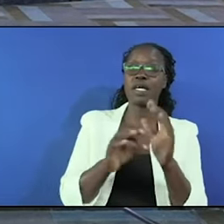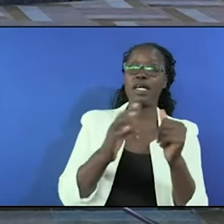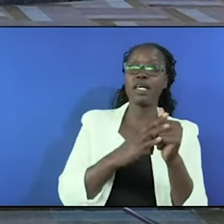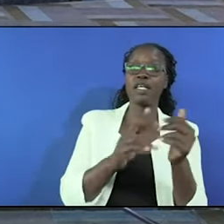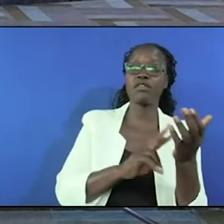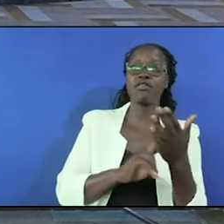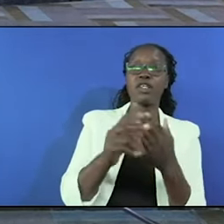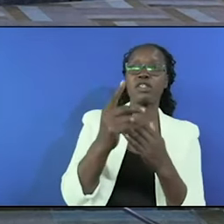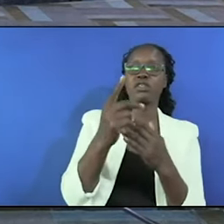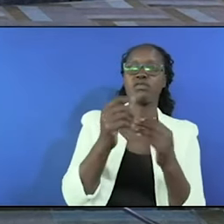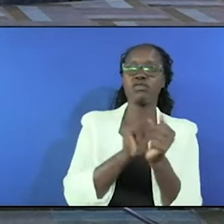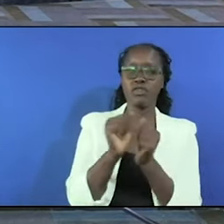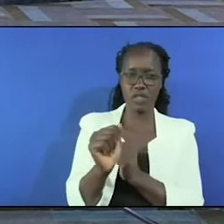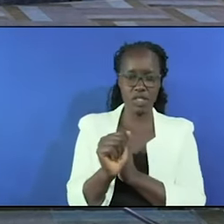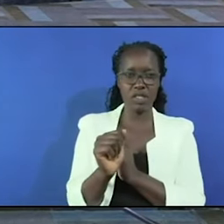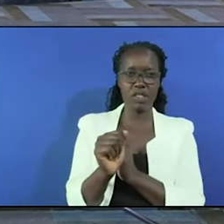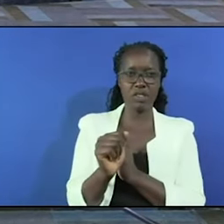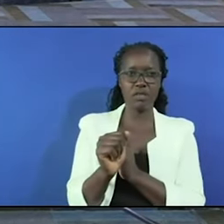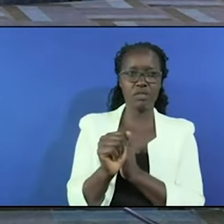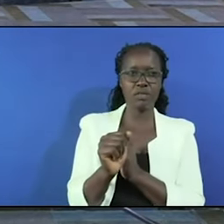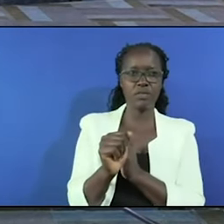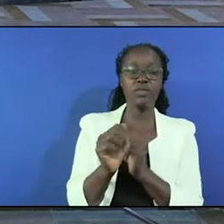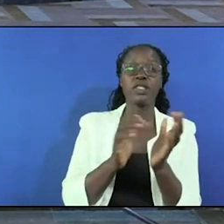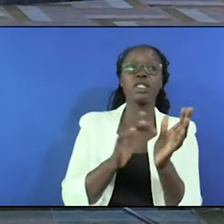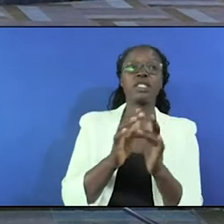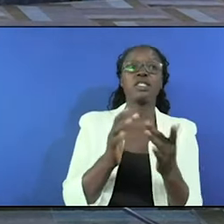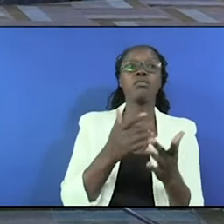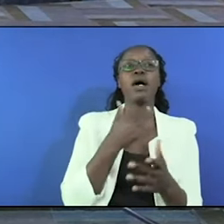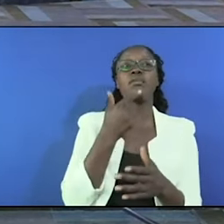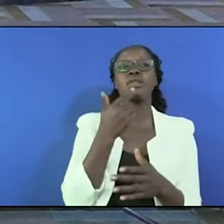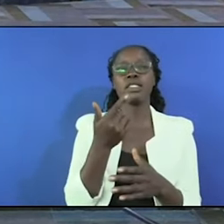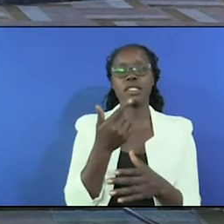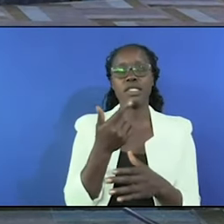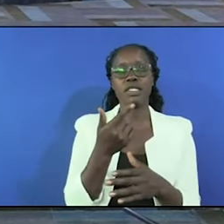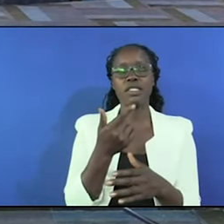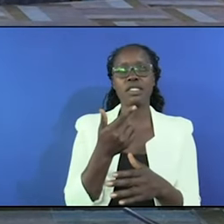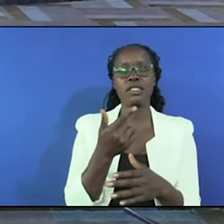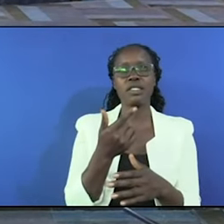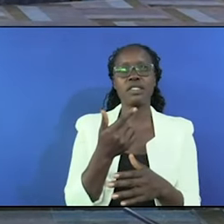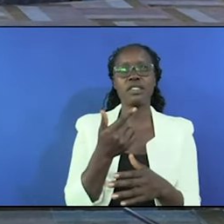8 and verses number 15, the Bible says